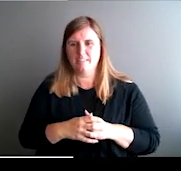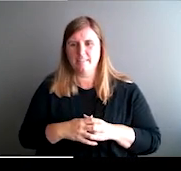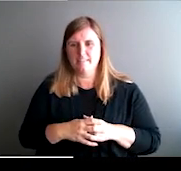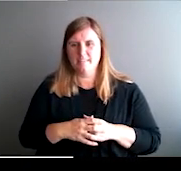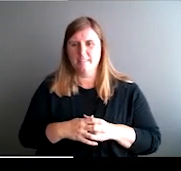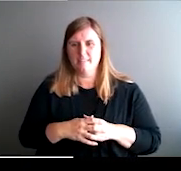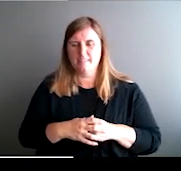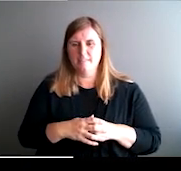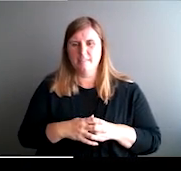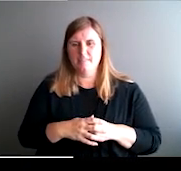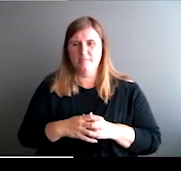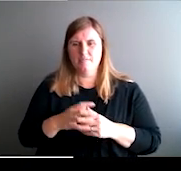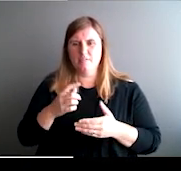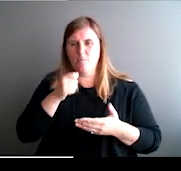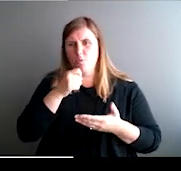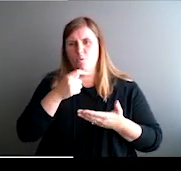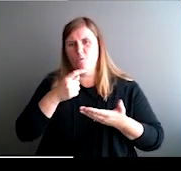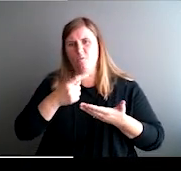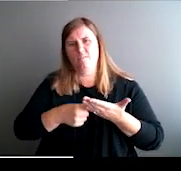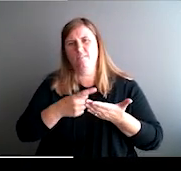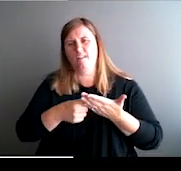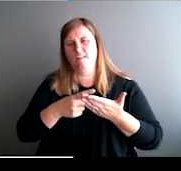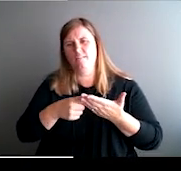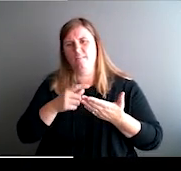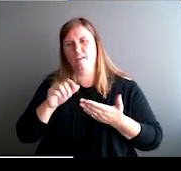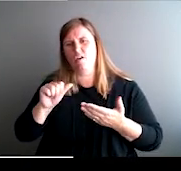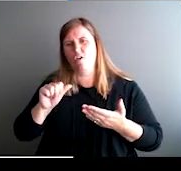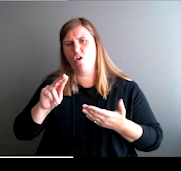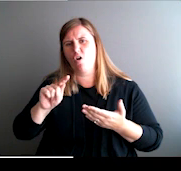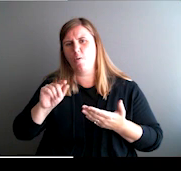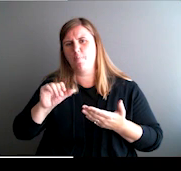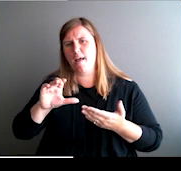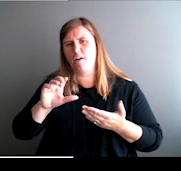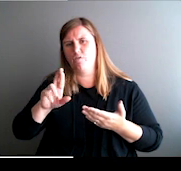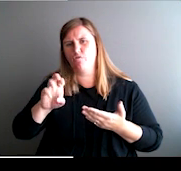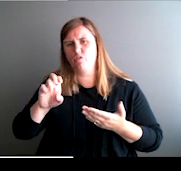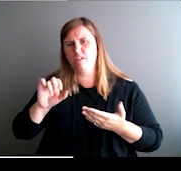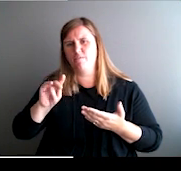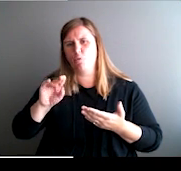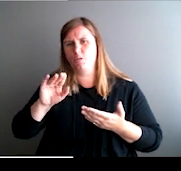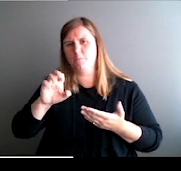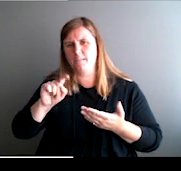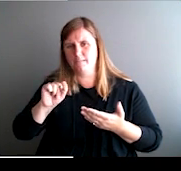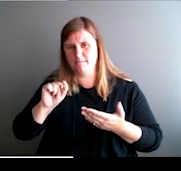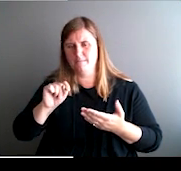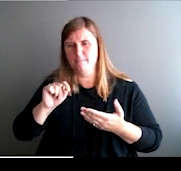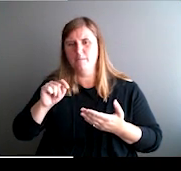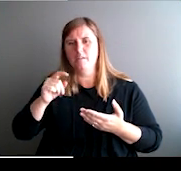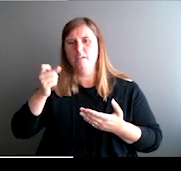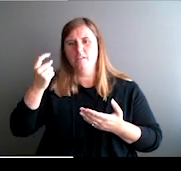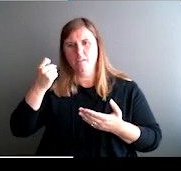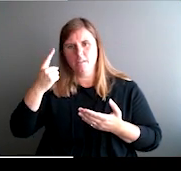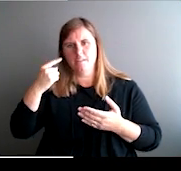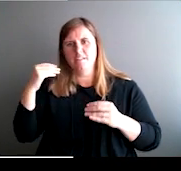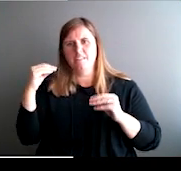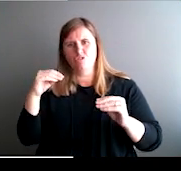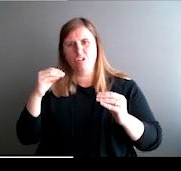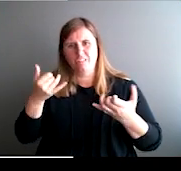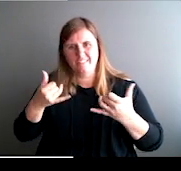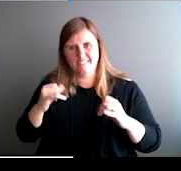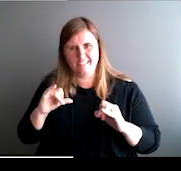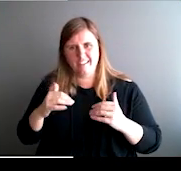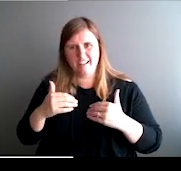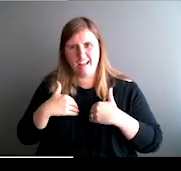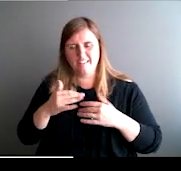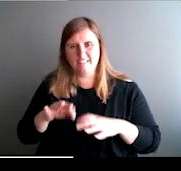be discussing explicitly this automatic reinforcement, do know that instruction still has